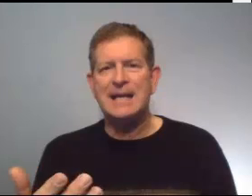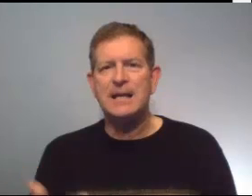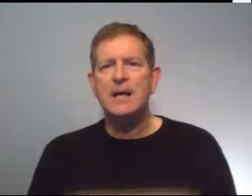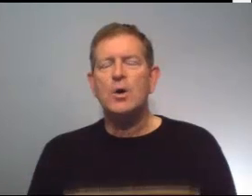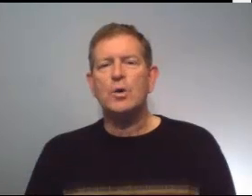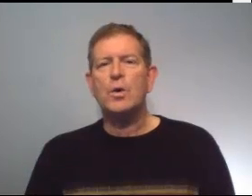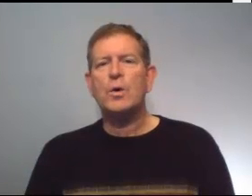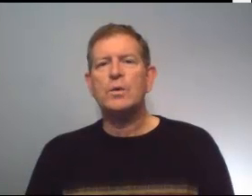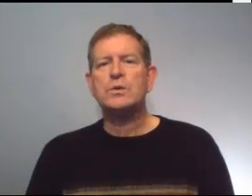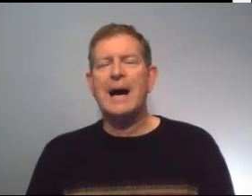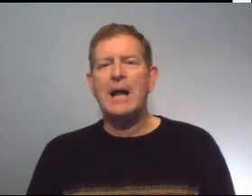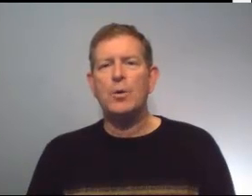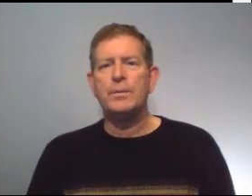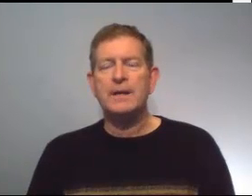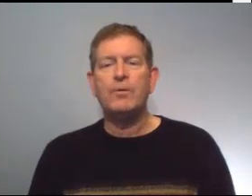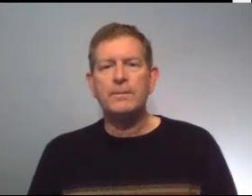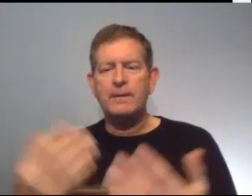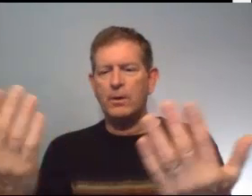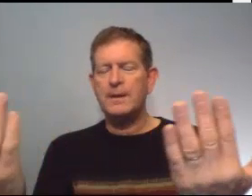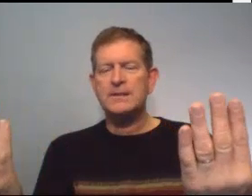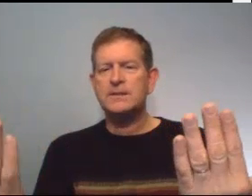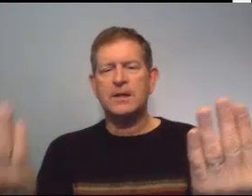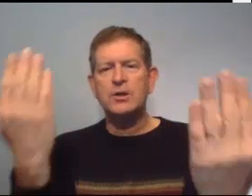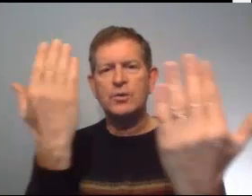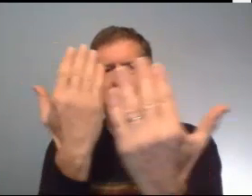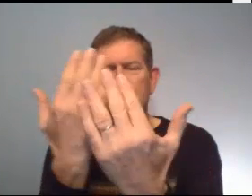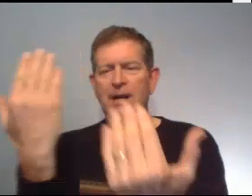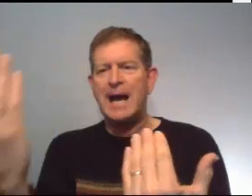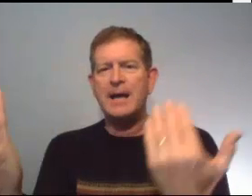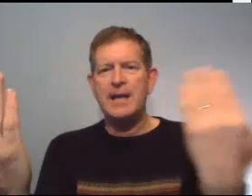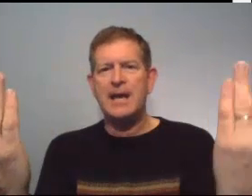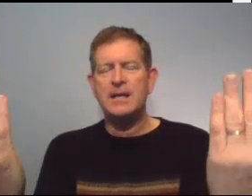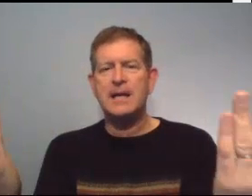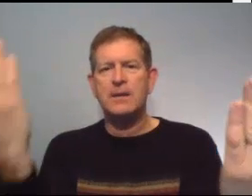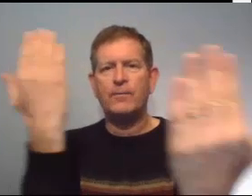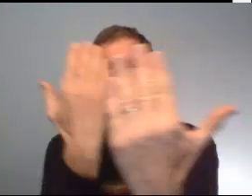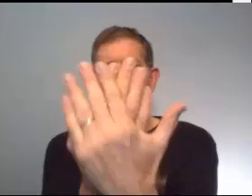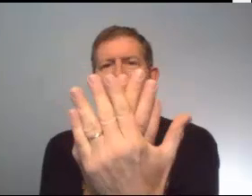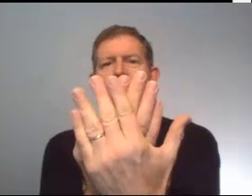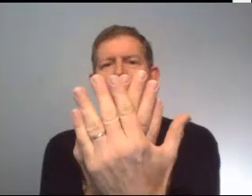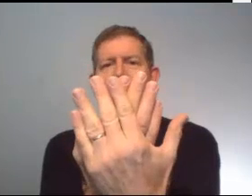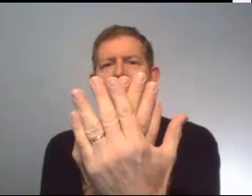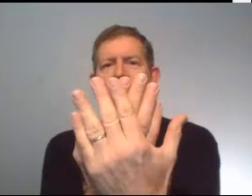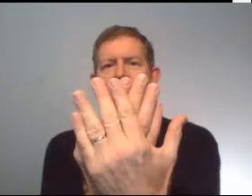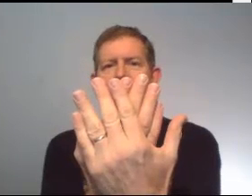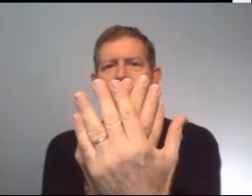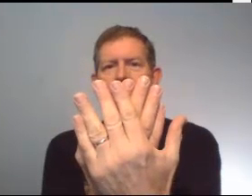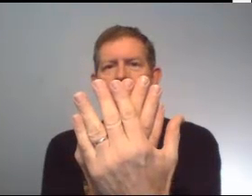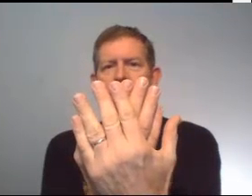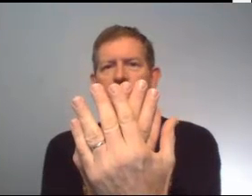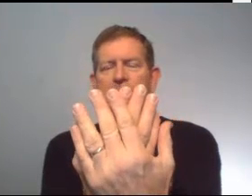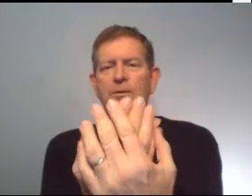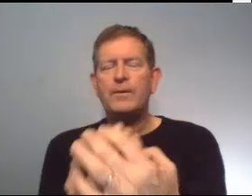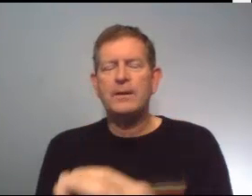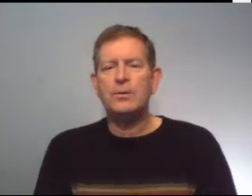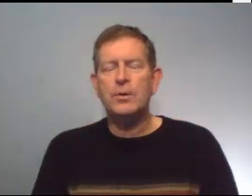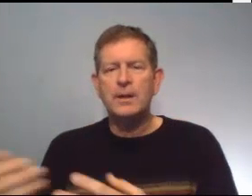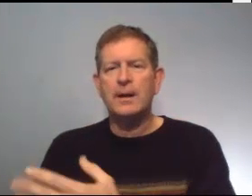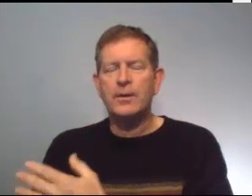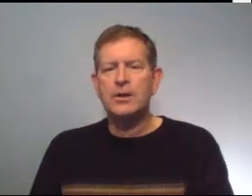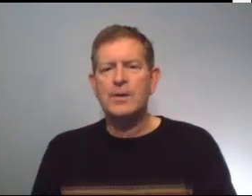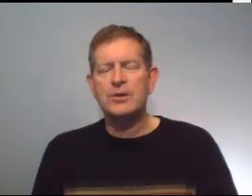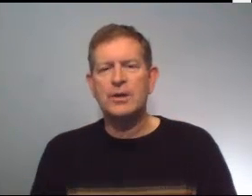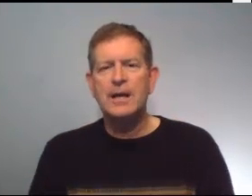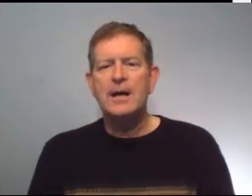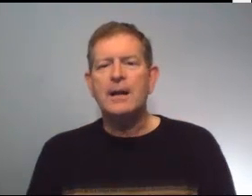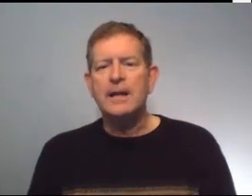not el. Yo no conozco al hombre. They form in essence a contraction. A and el together form al. Okay, you'll learn